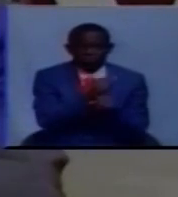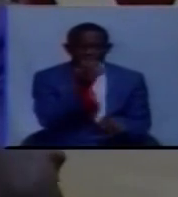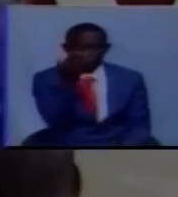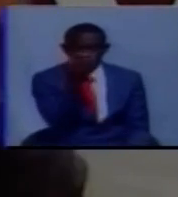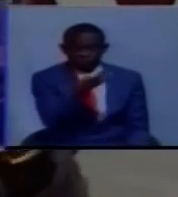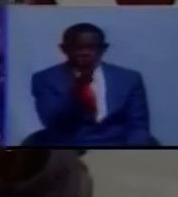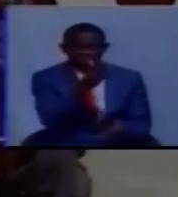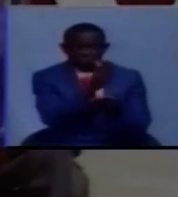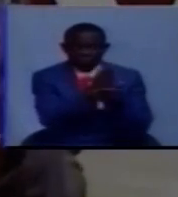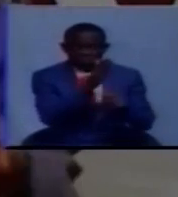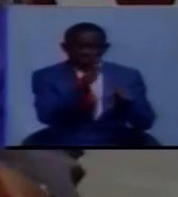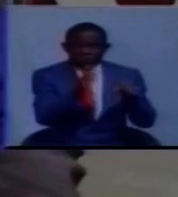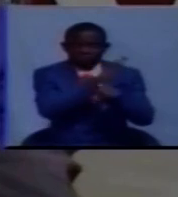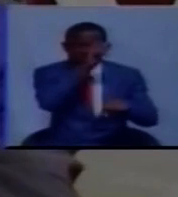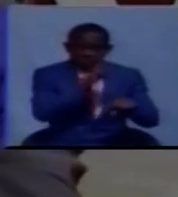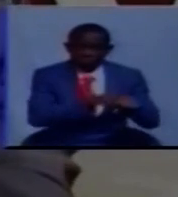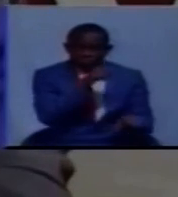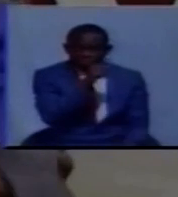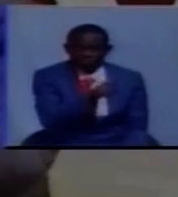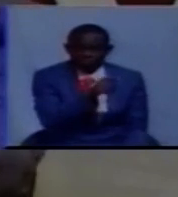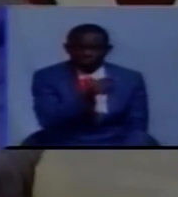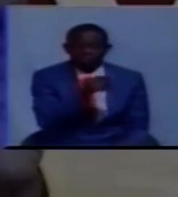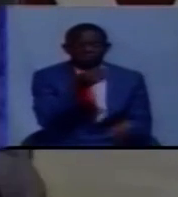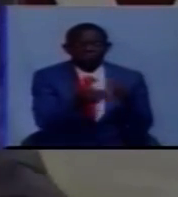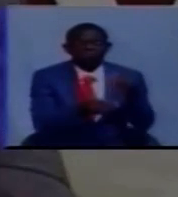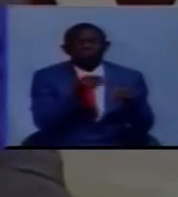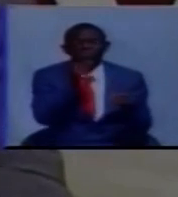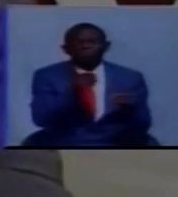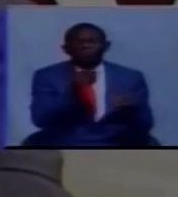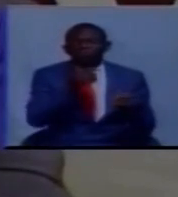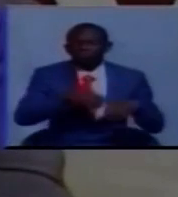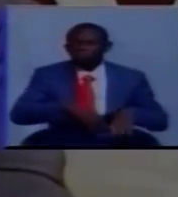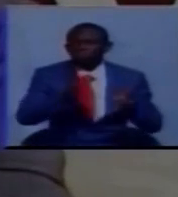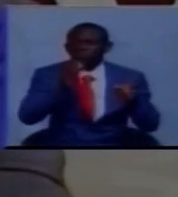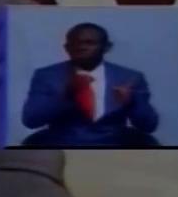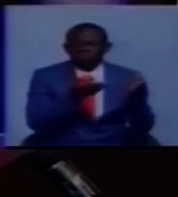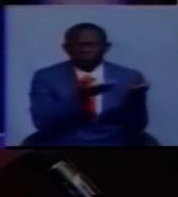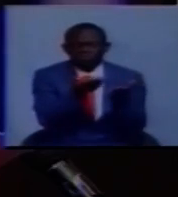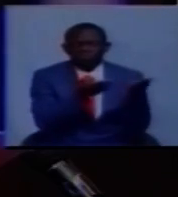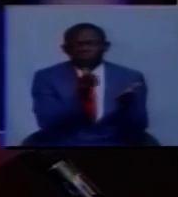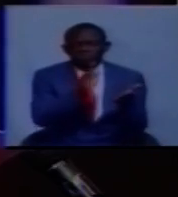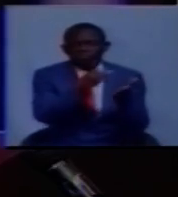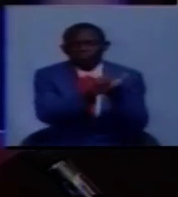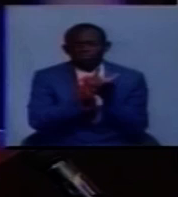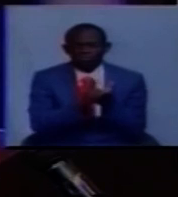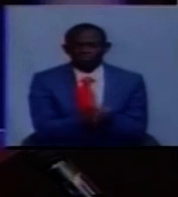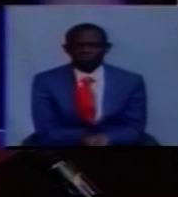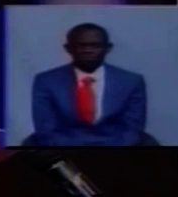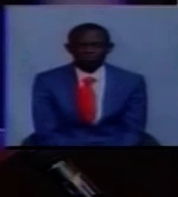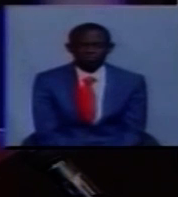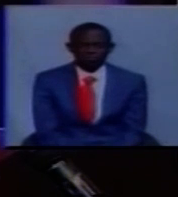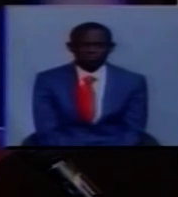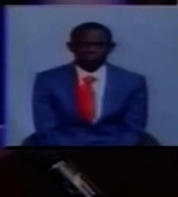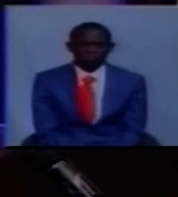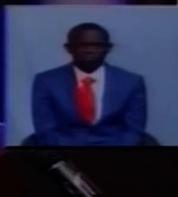is this law, you will also be in employment. So you'll be able to continue servicing your mortgage. Employers will argue that people that are